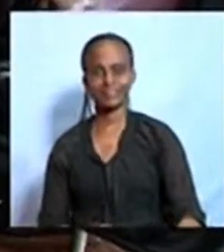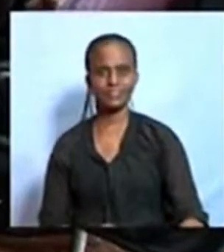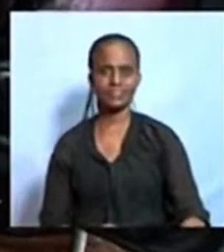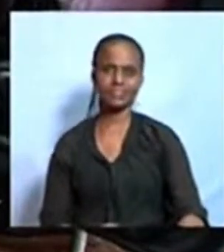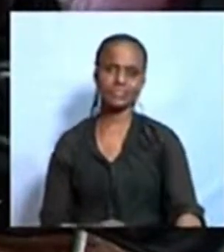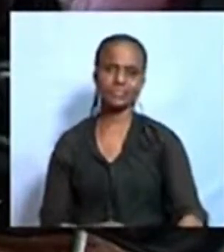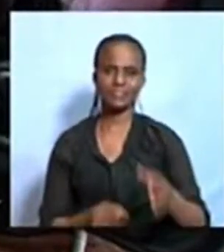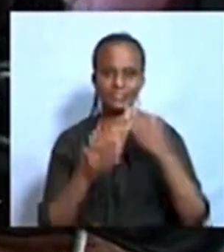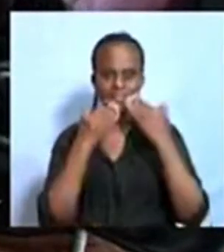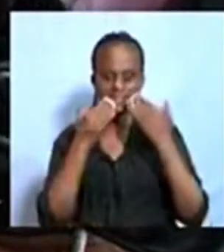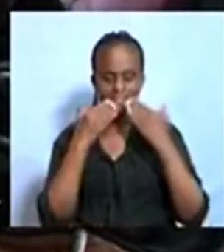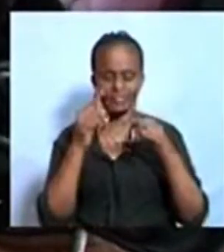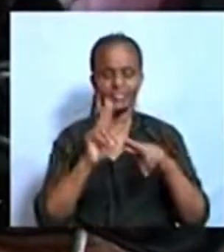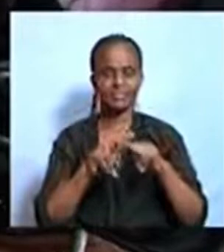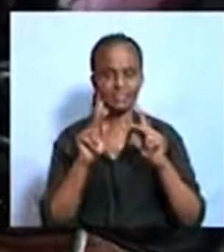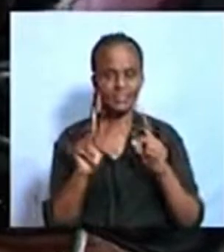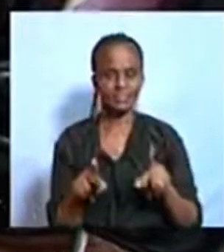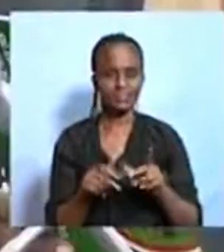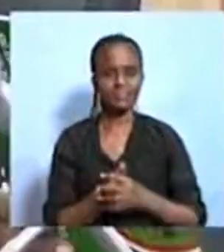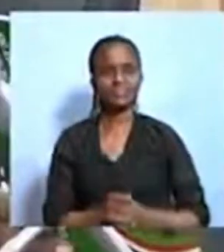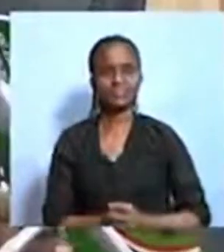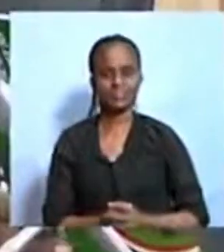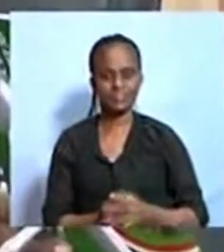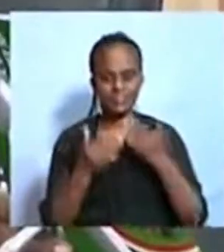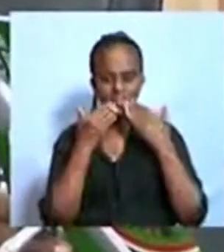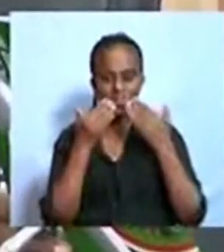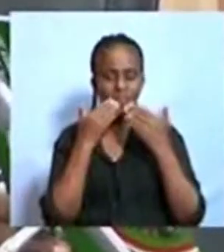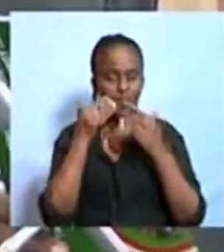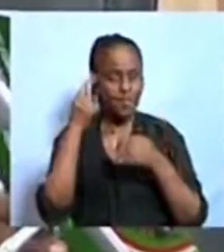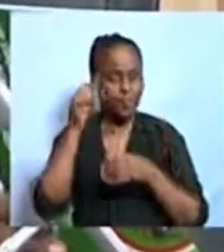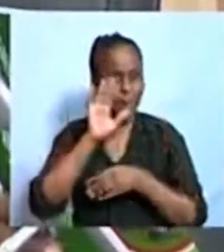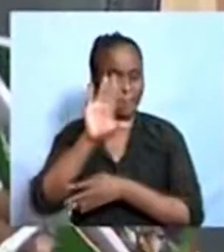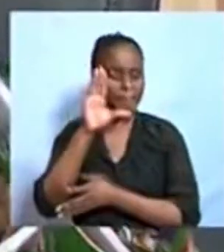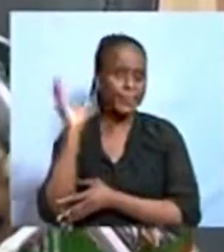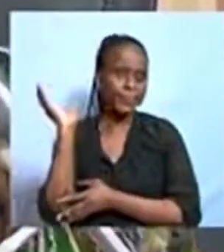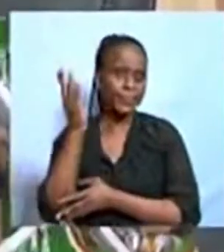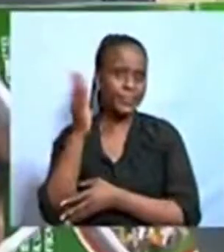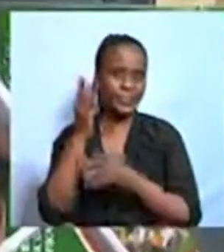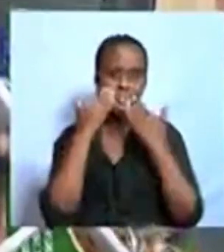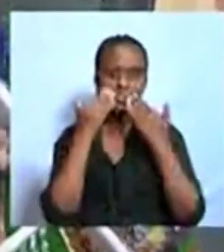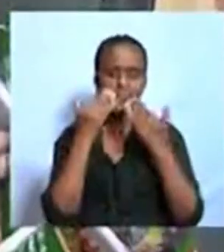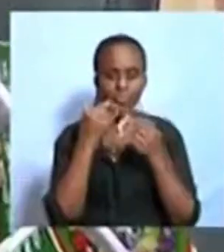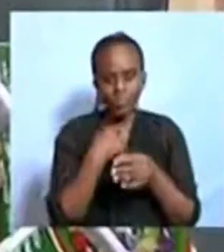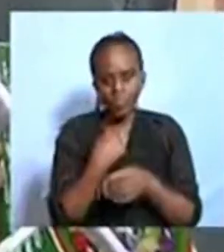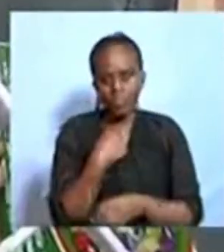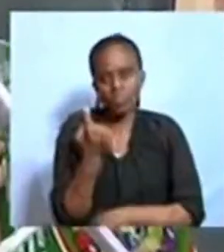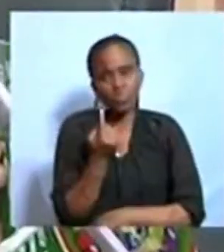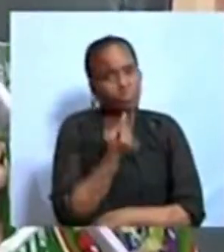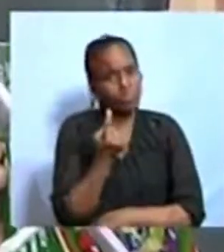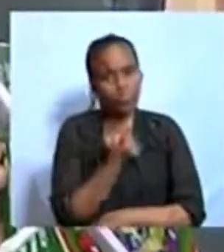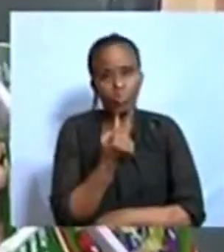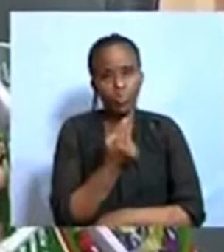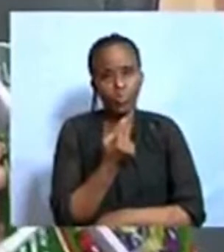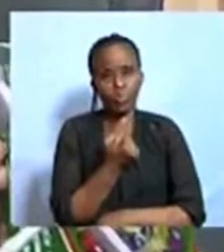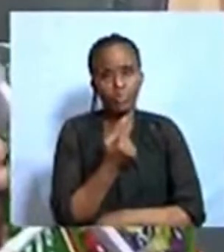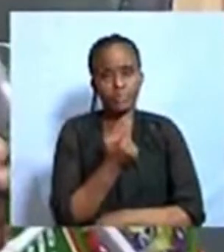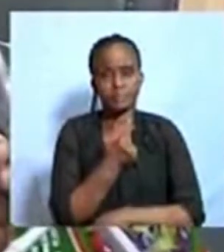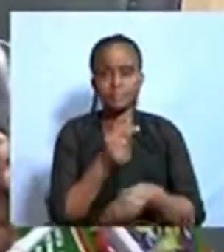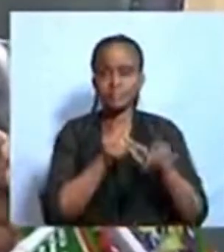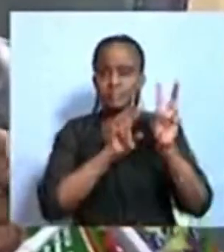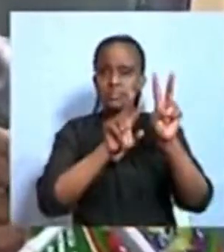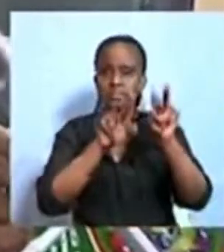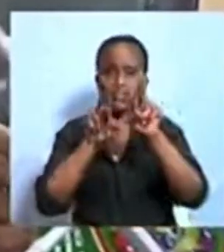Okay, thank you, Chair, and thank you for the presentation. Just one